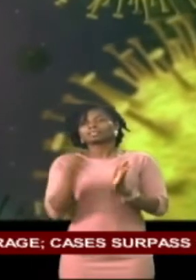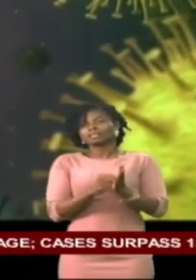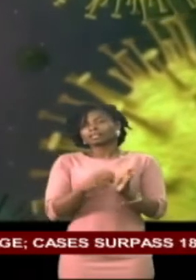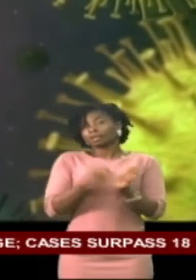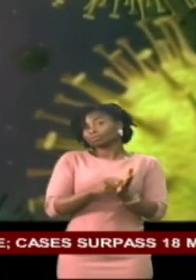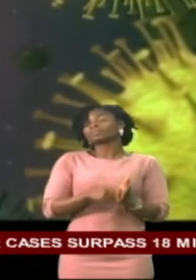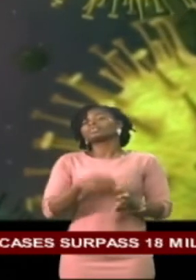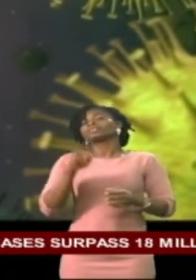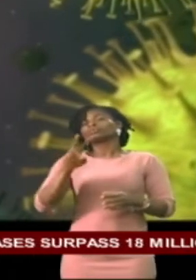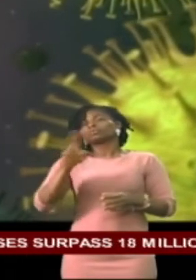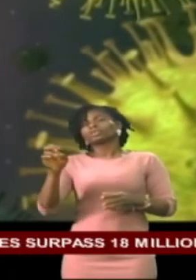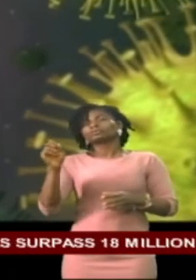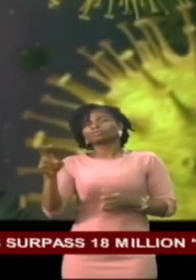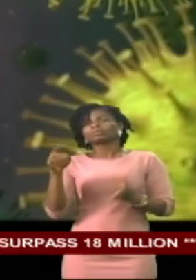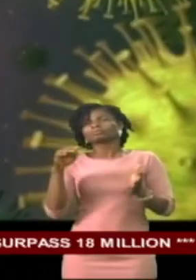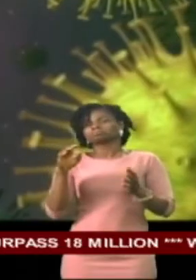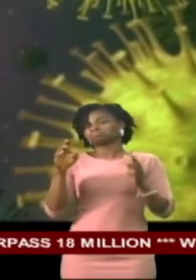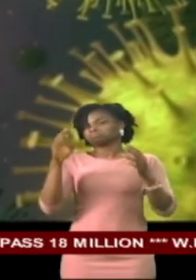986,212 cases,